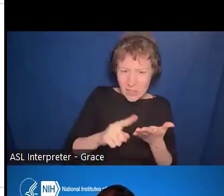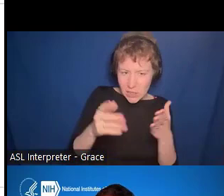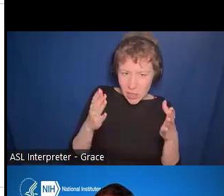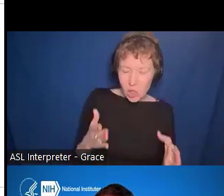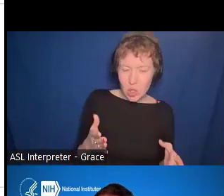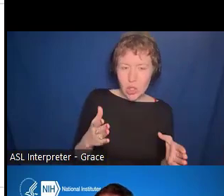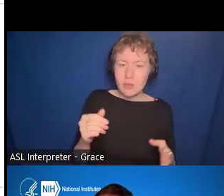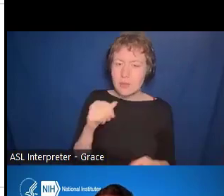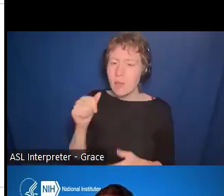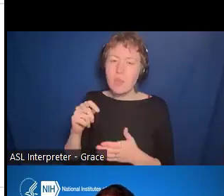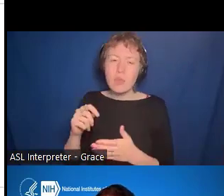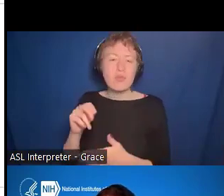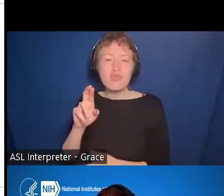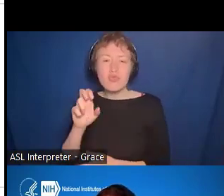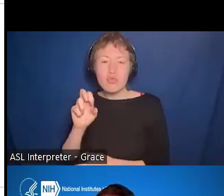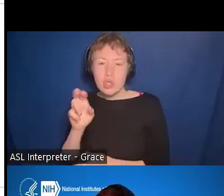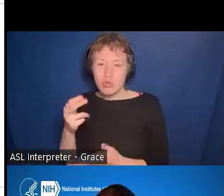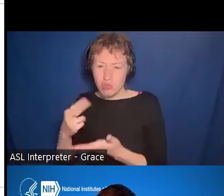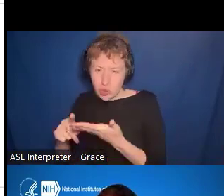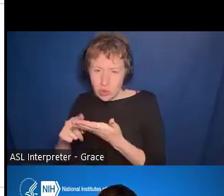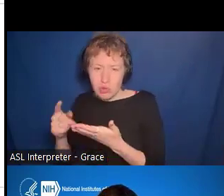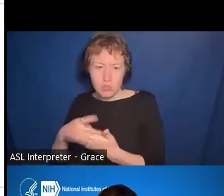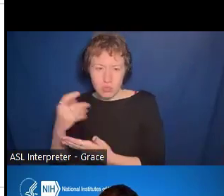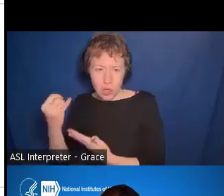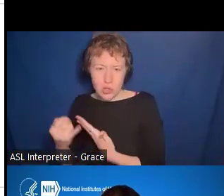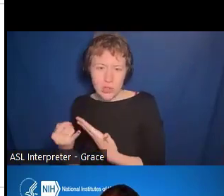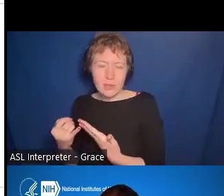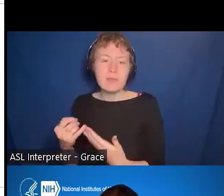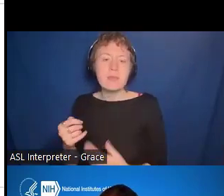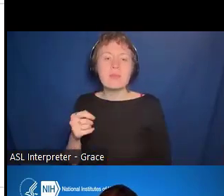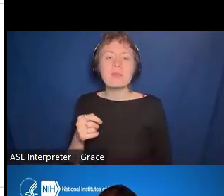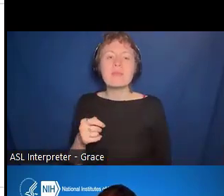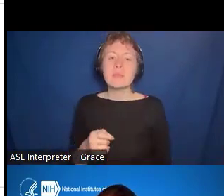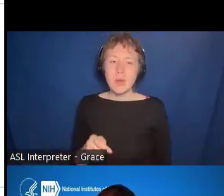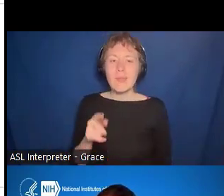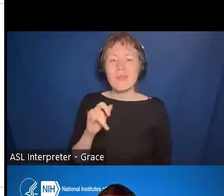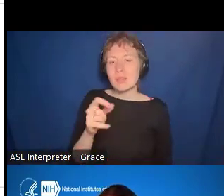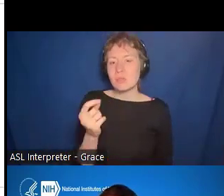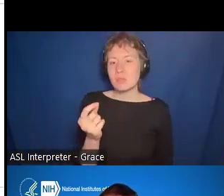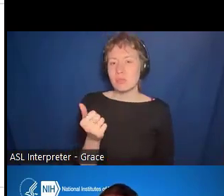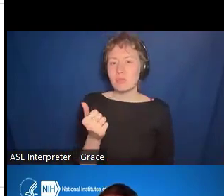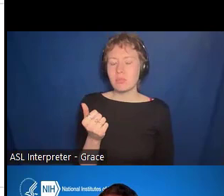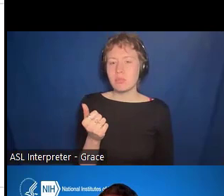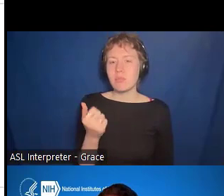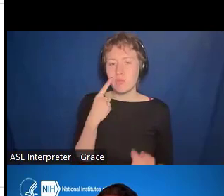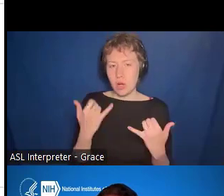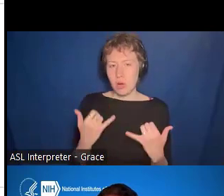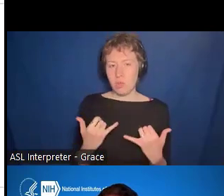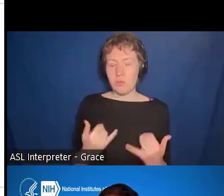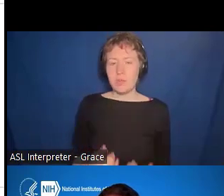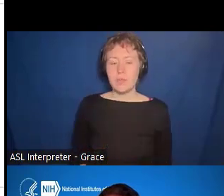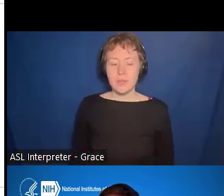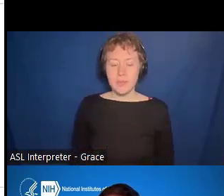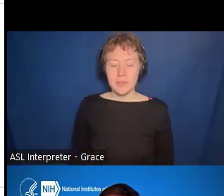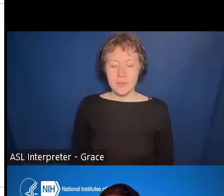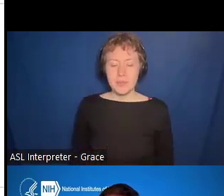there's sort of the text in section 5 is much different than the other ones. So those would be excluded for now.